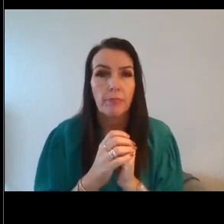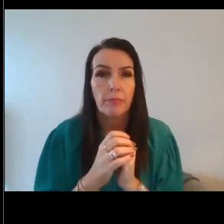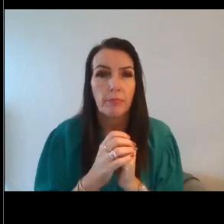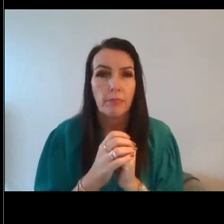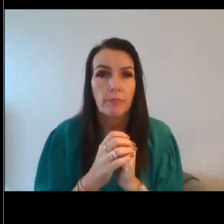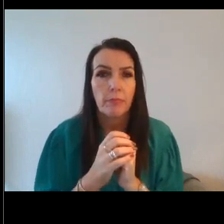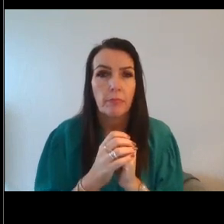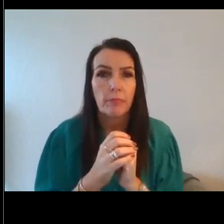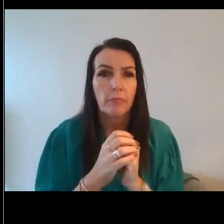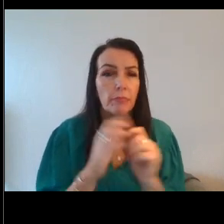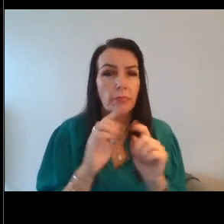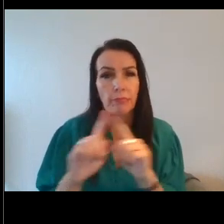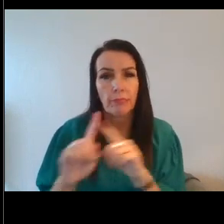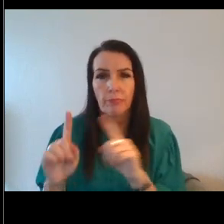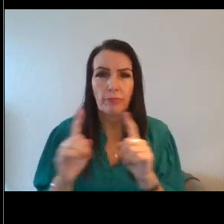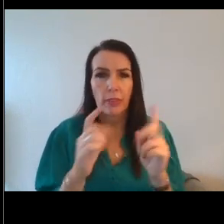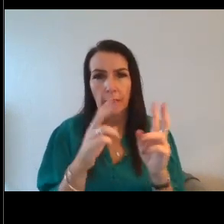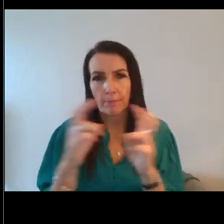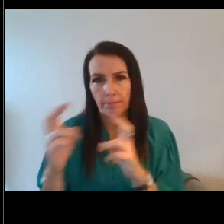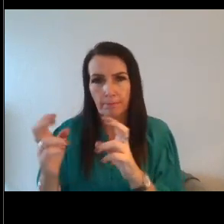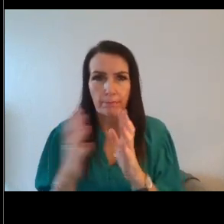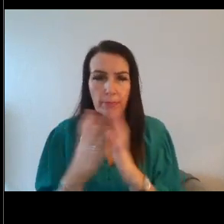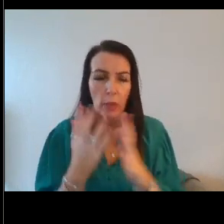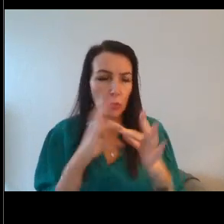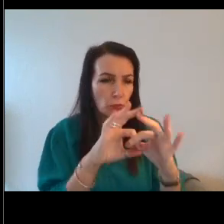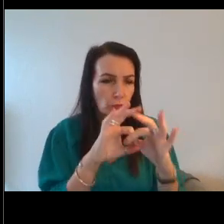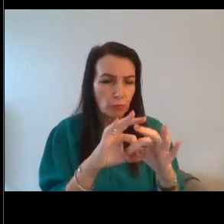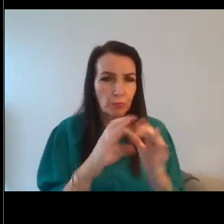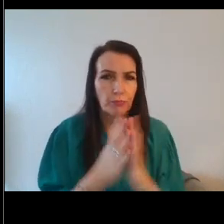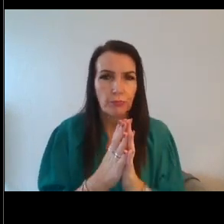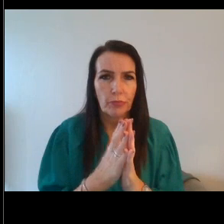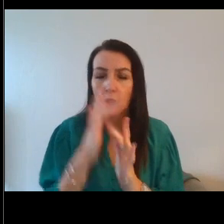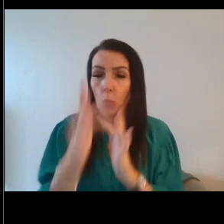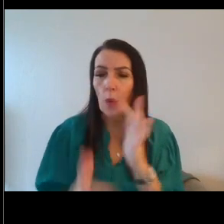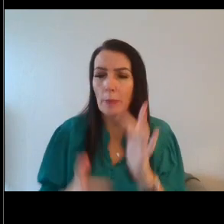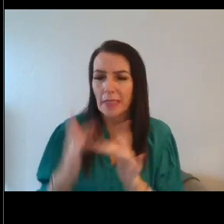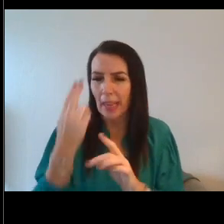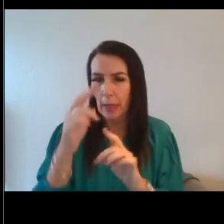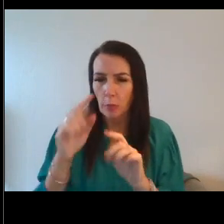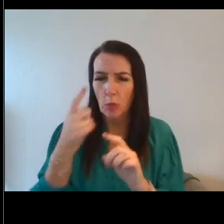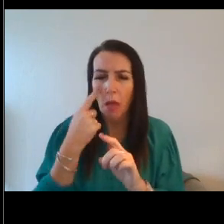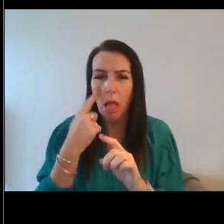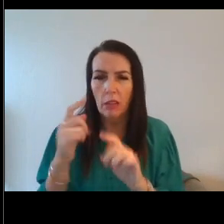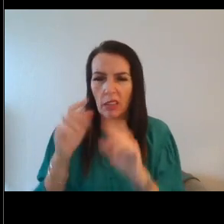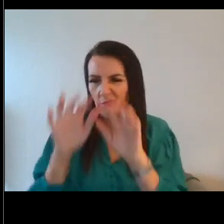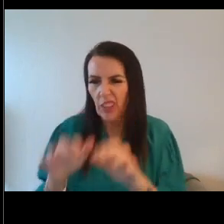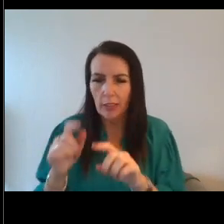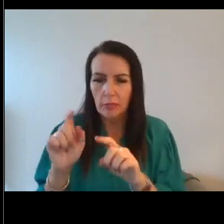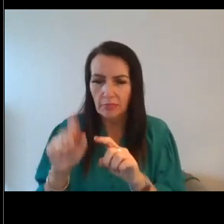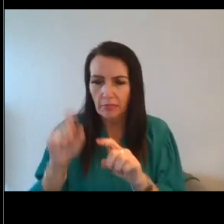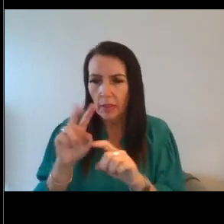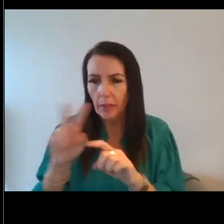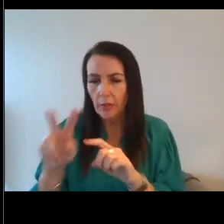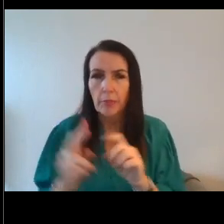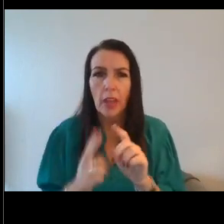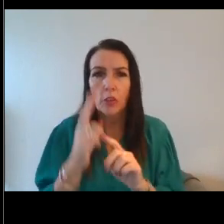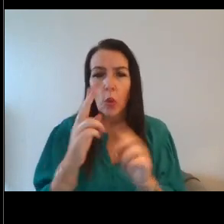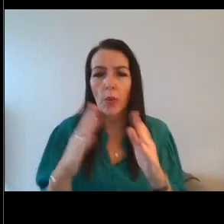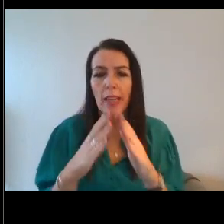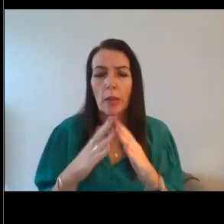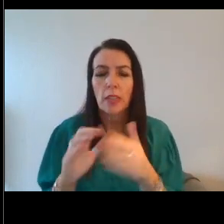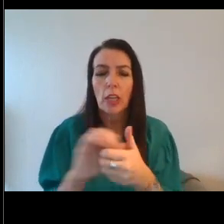Shapers and TPAS together. They did a paper, so if you look that up on their website. And also the Northern Housing Consortium